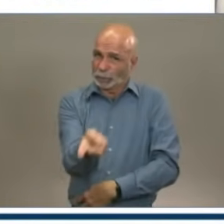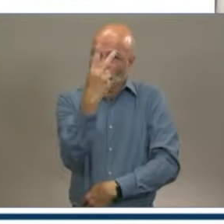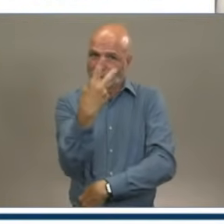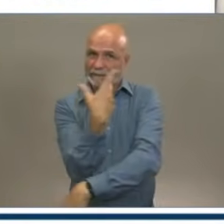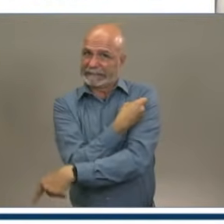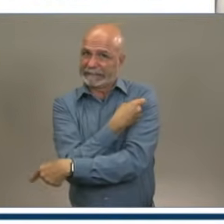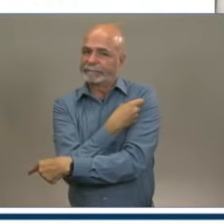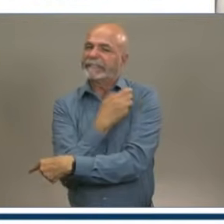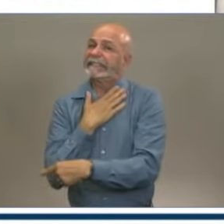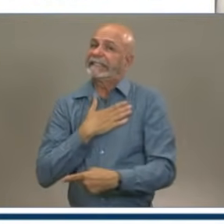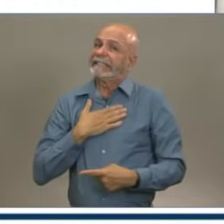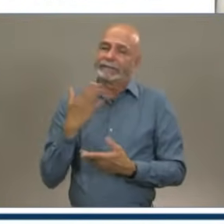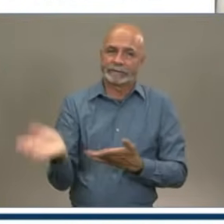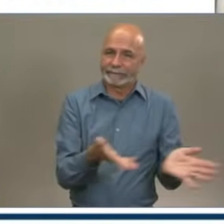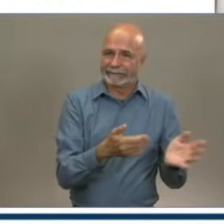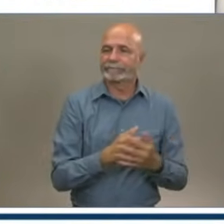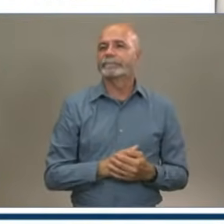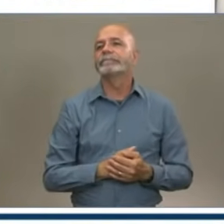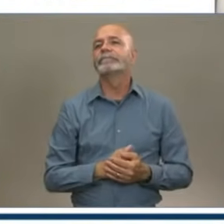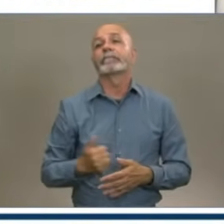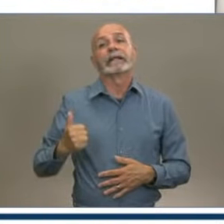from the Canadian Press. Go ahead, Michael.